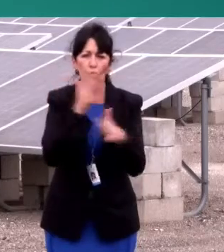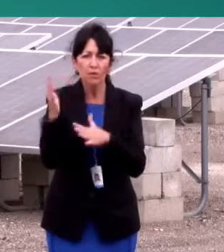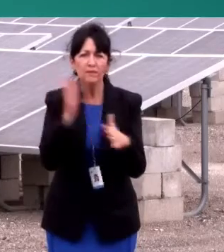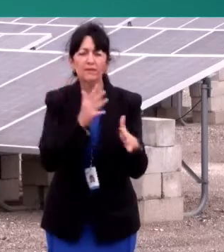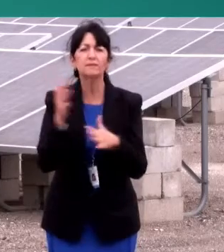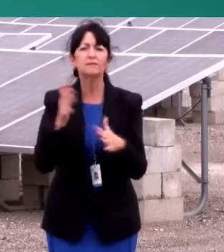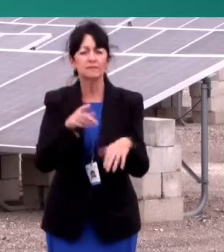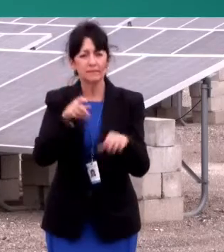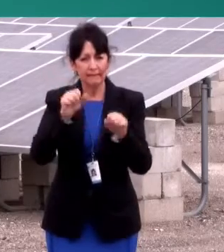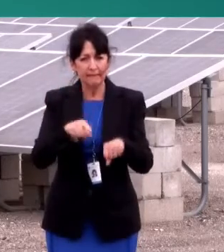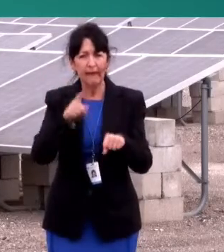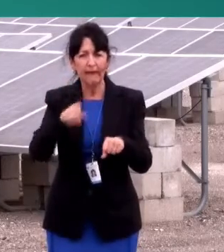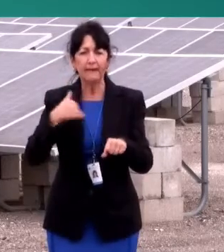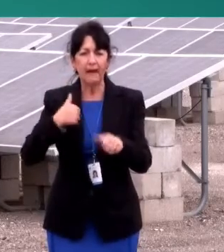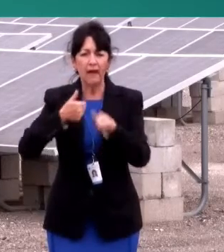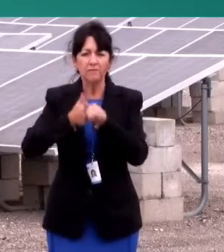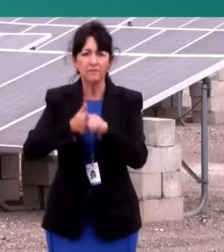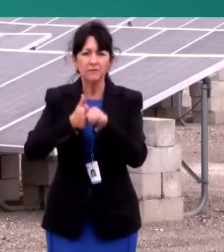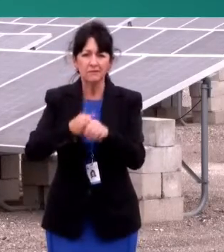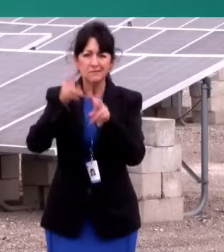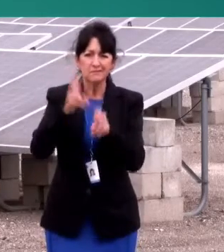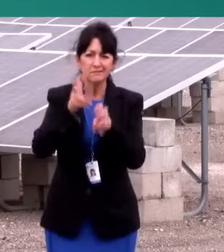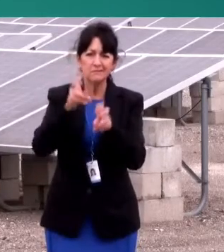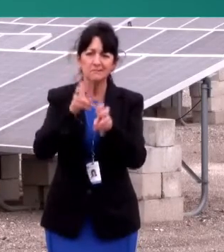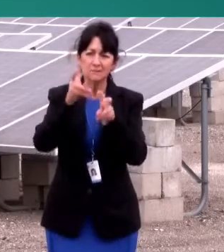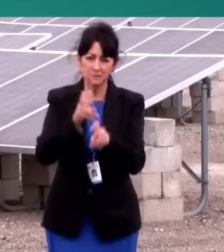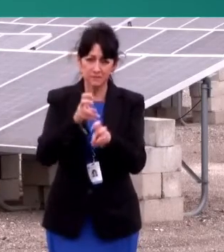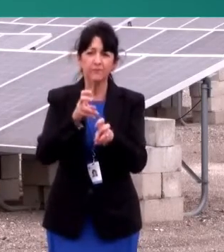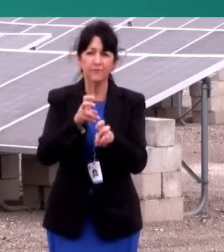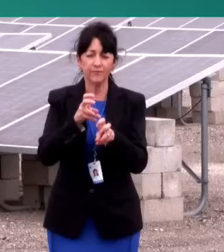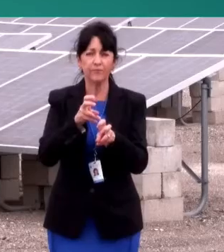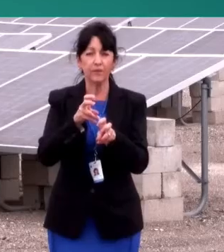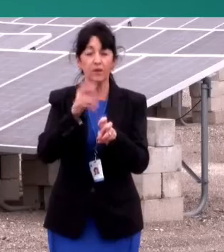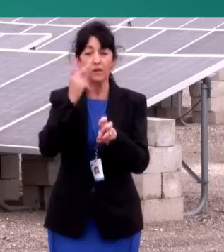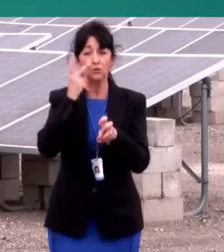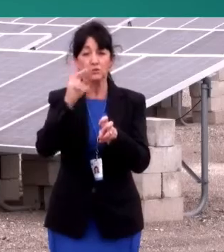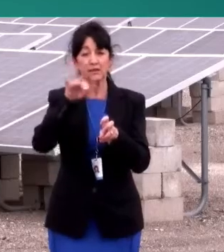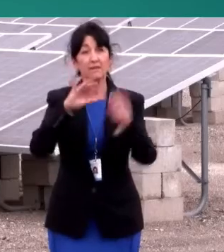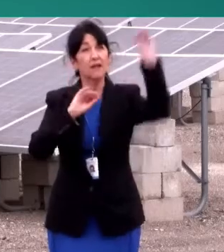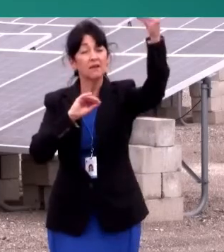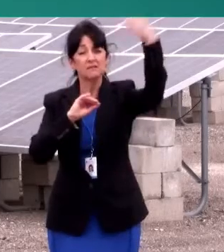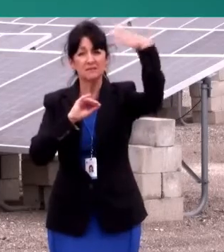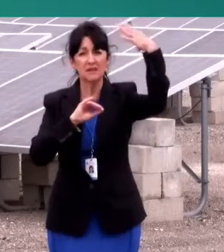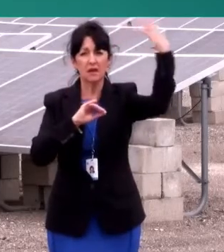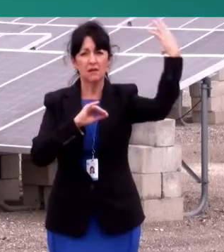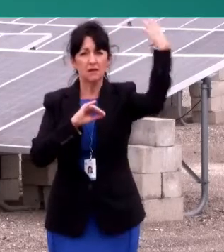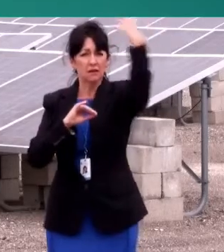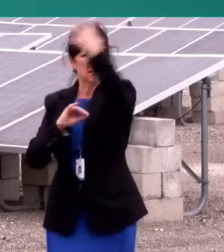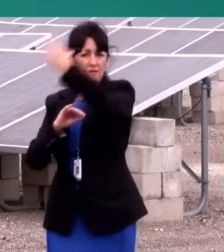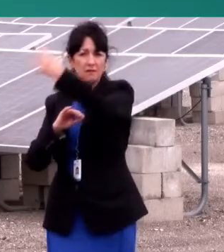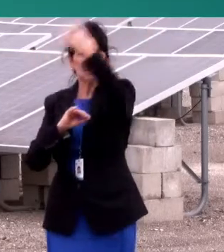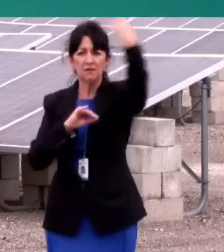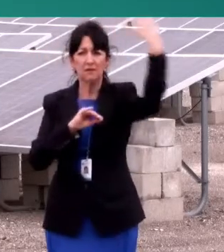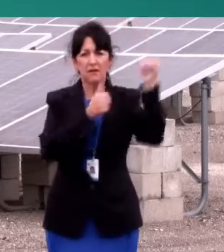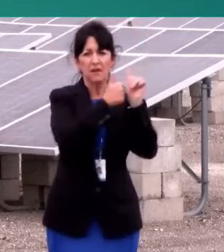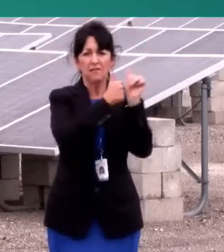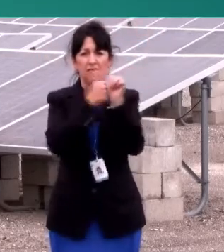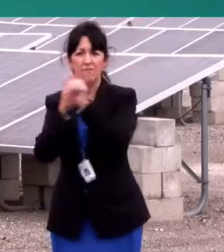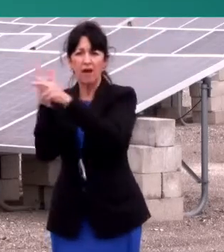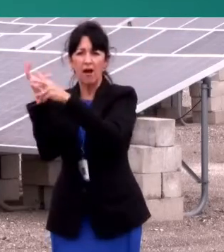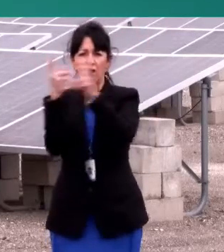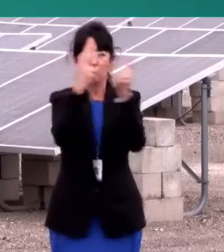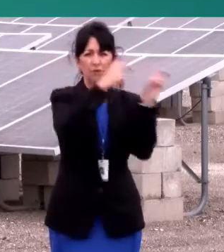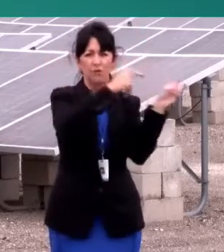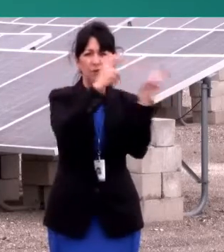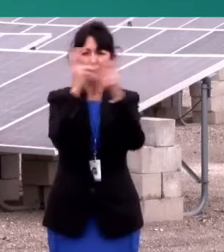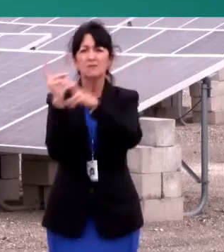can have tracking actuators on there, so they're tracking the sun as it goes across the horizon over the day. This one is ballasted